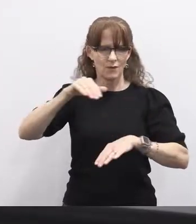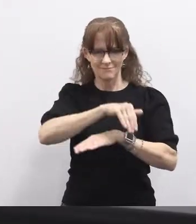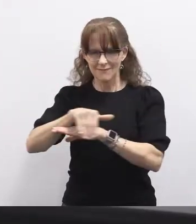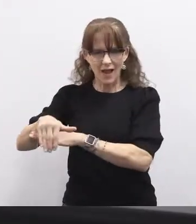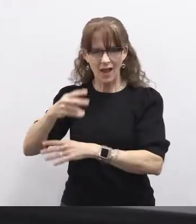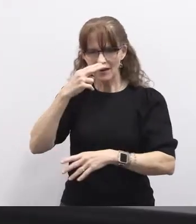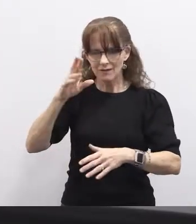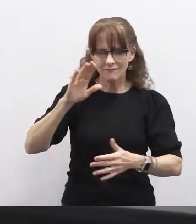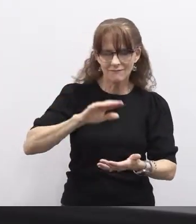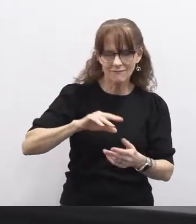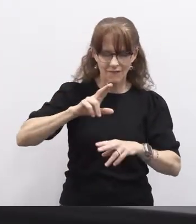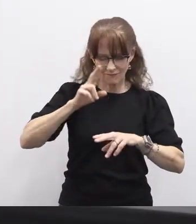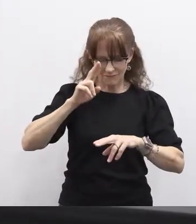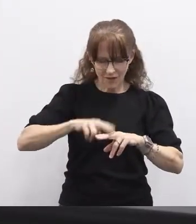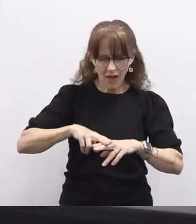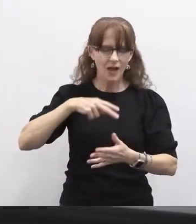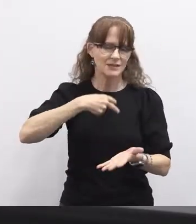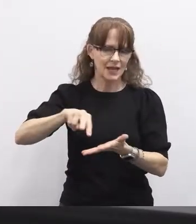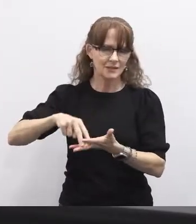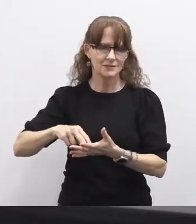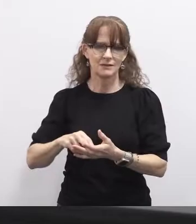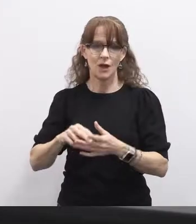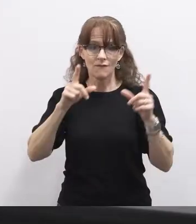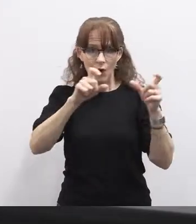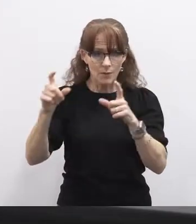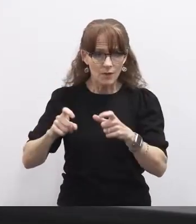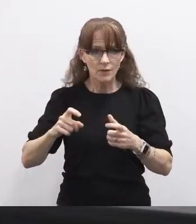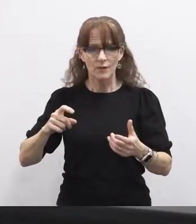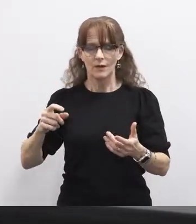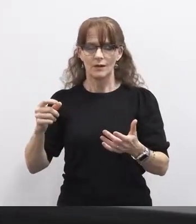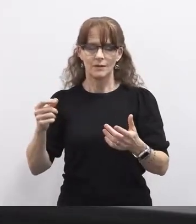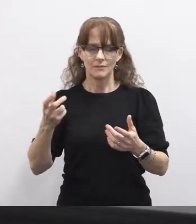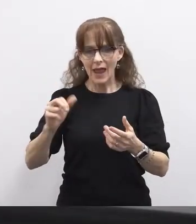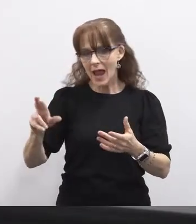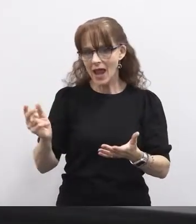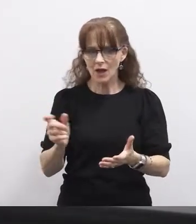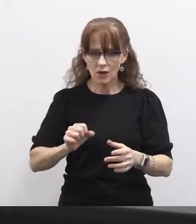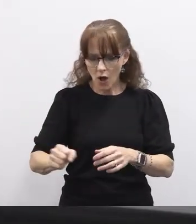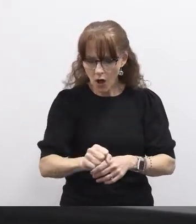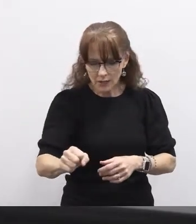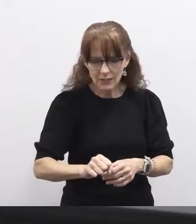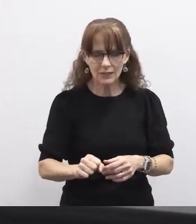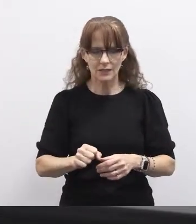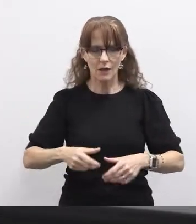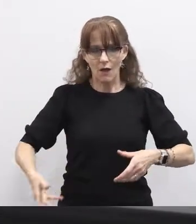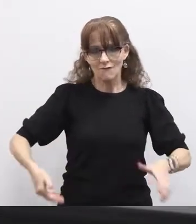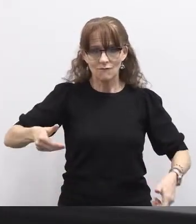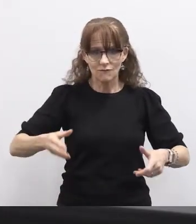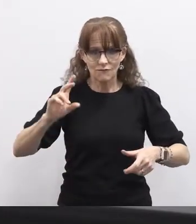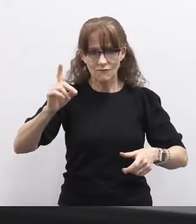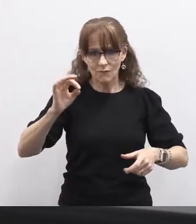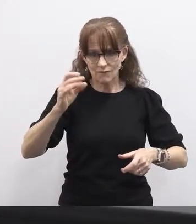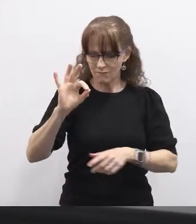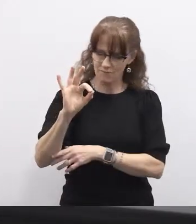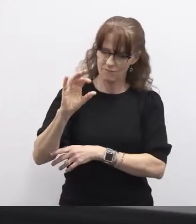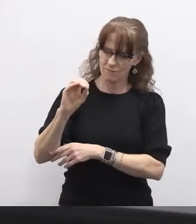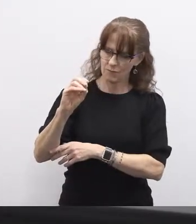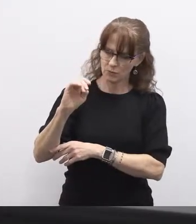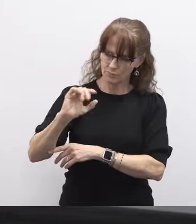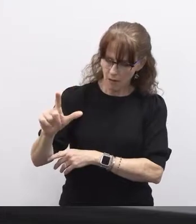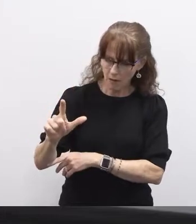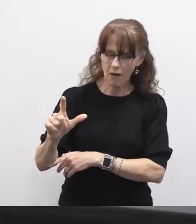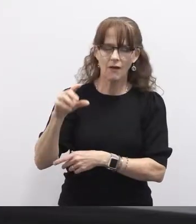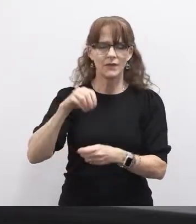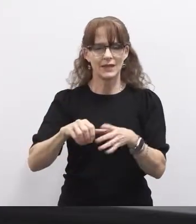enjoyed DJ, photo booths, air hockey, foosball games, and the best part, an In-N-Out truck and a dessert truck as